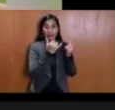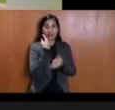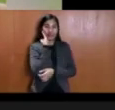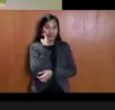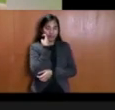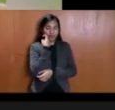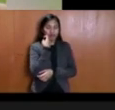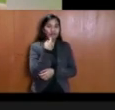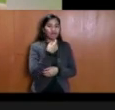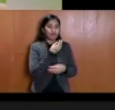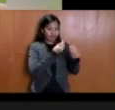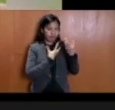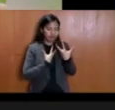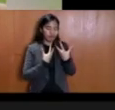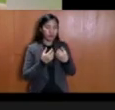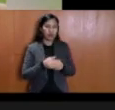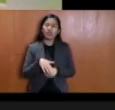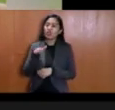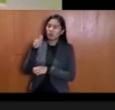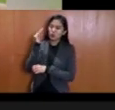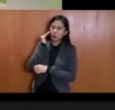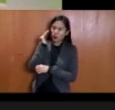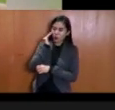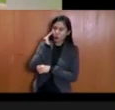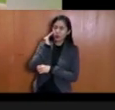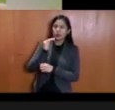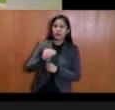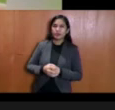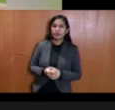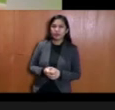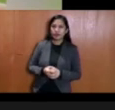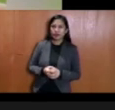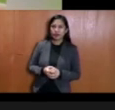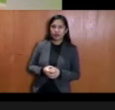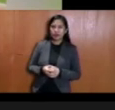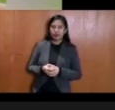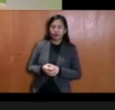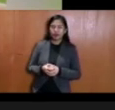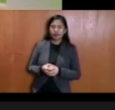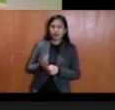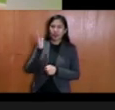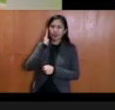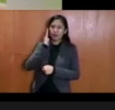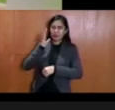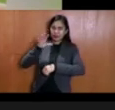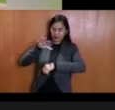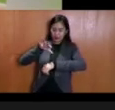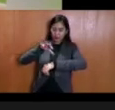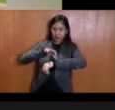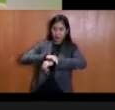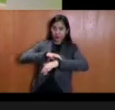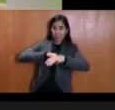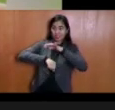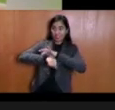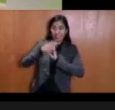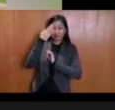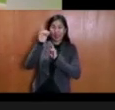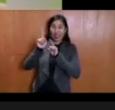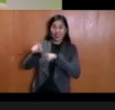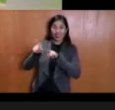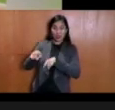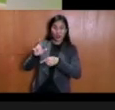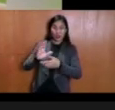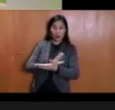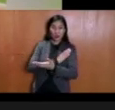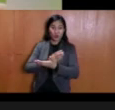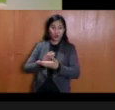were sharing, you know the straps, the bands that you wear around your arm when you attend concerts? They're